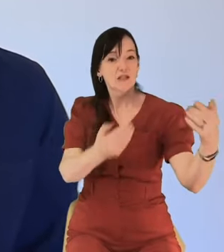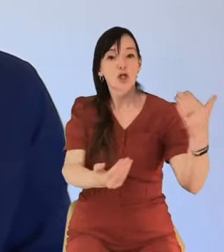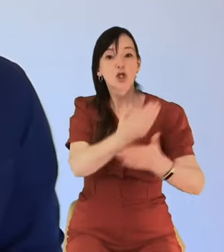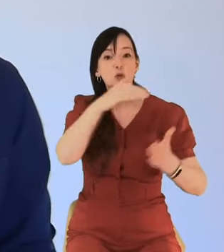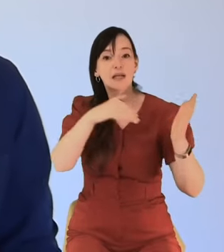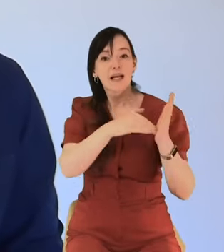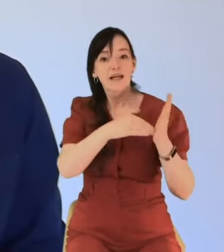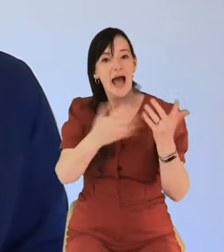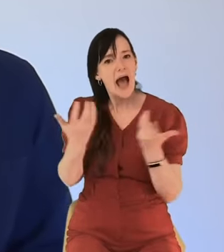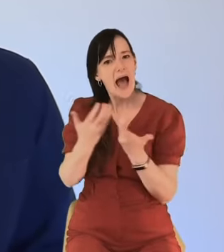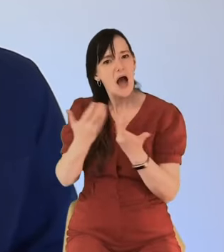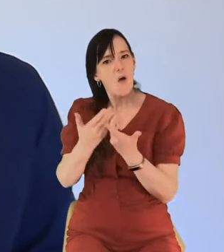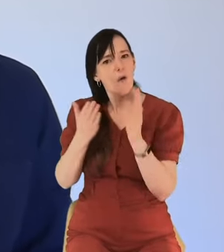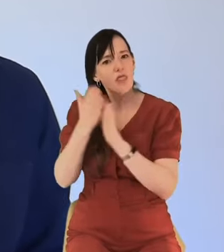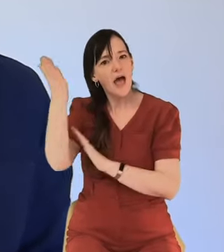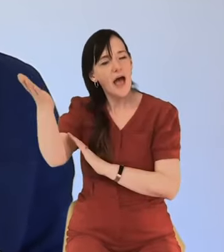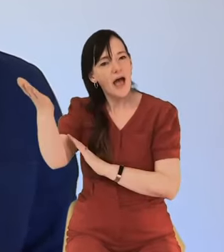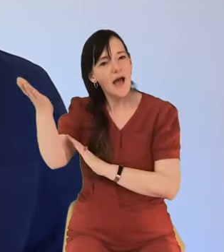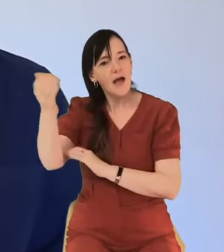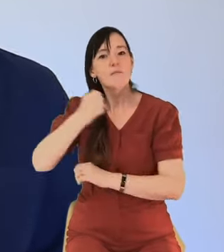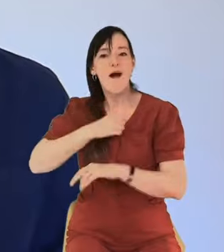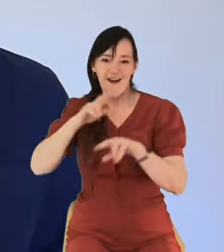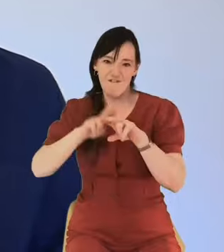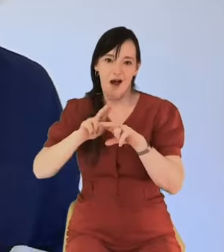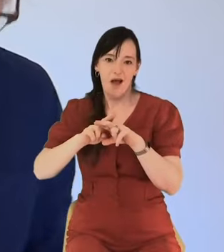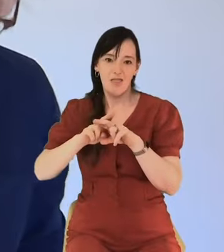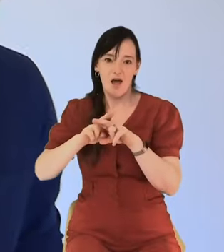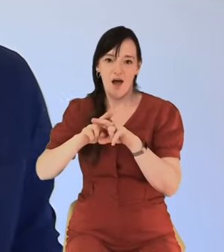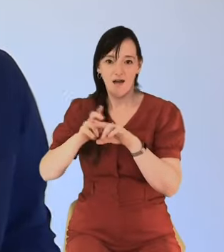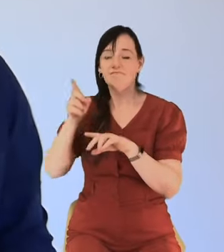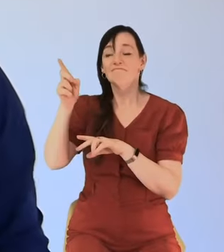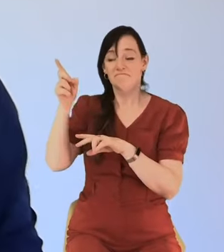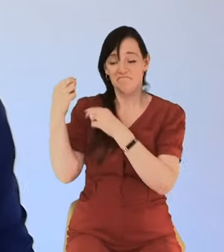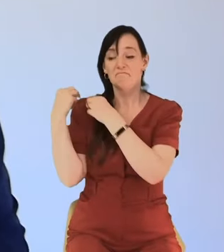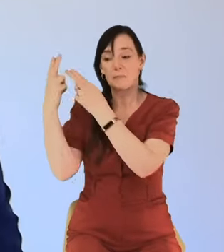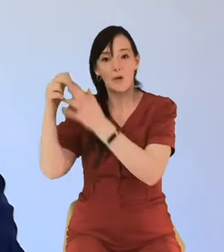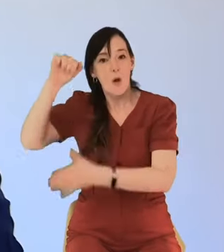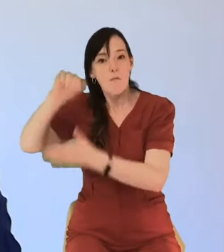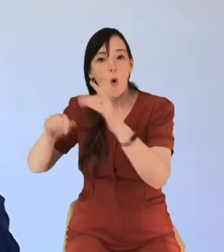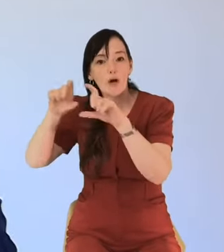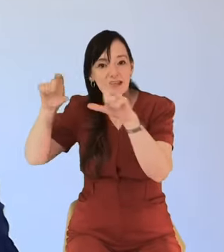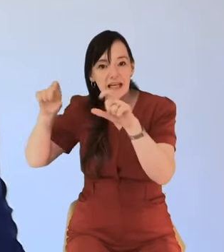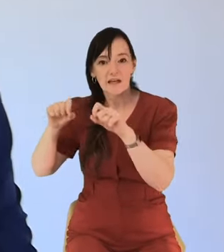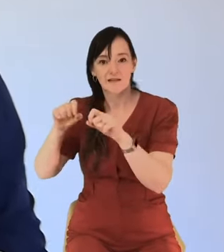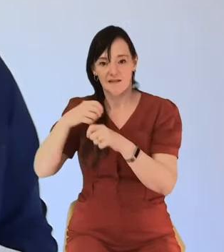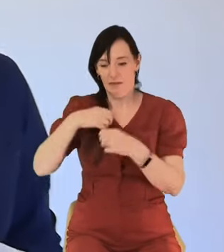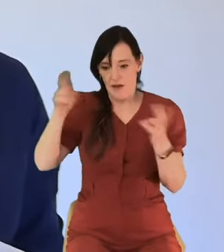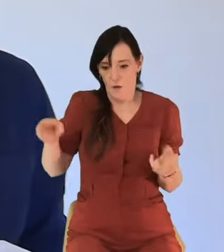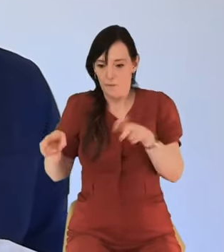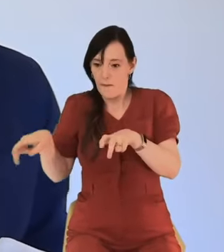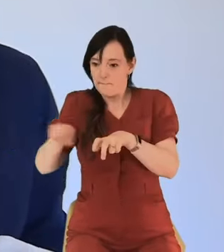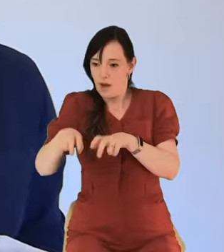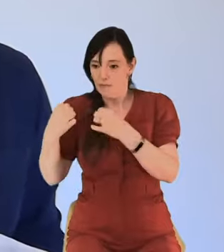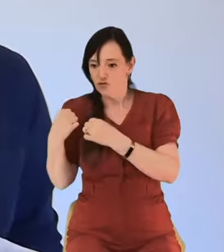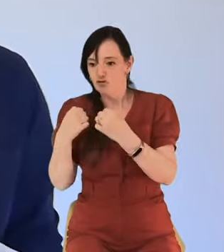My dad took me. He bought the tickets. He drove us to the station. He got us on the